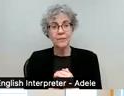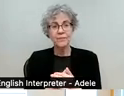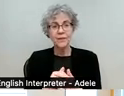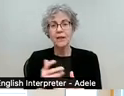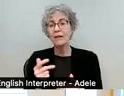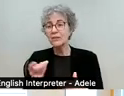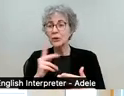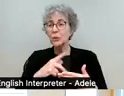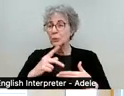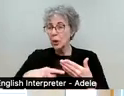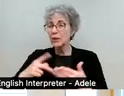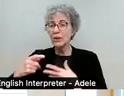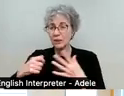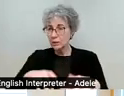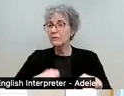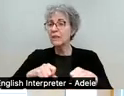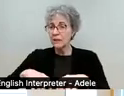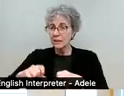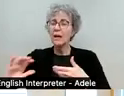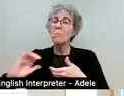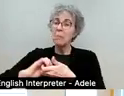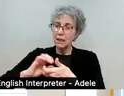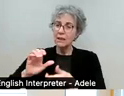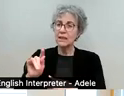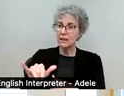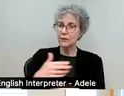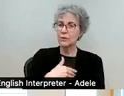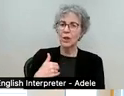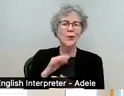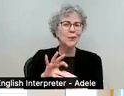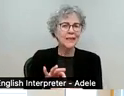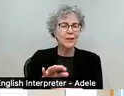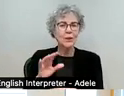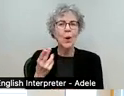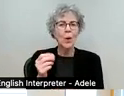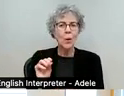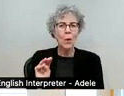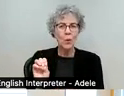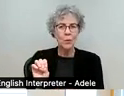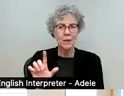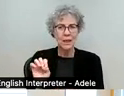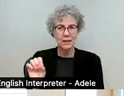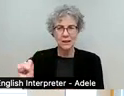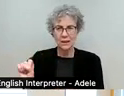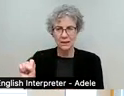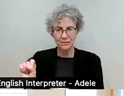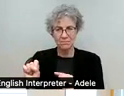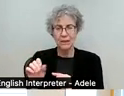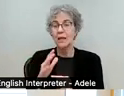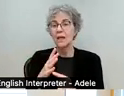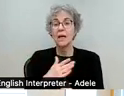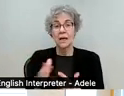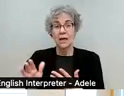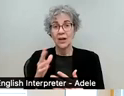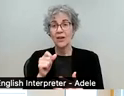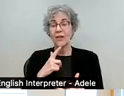years about with the City of Toronto around homelessness. And one of the things we learned was that although the prevalence rate for